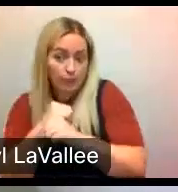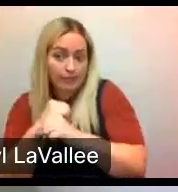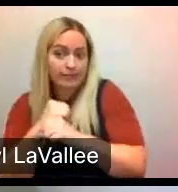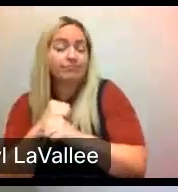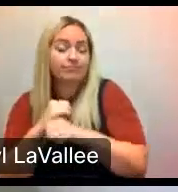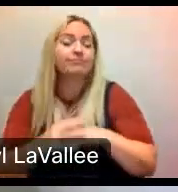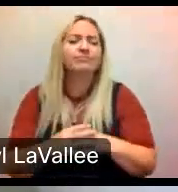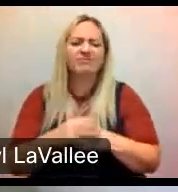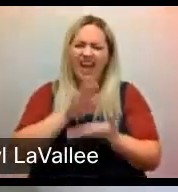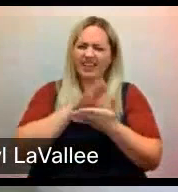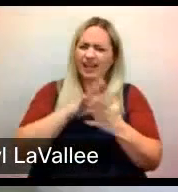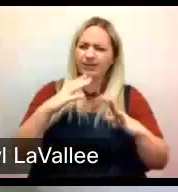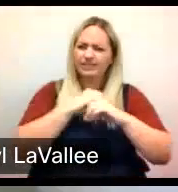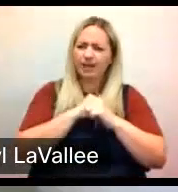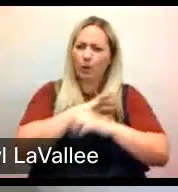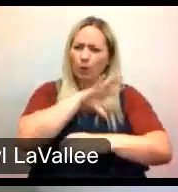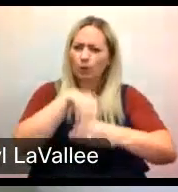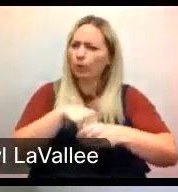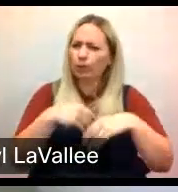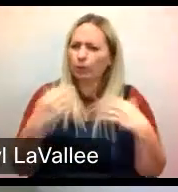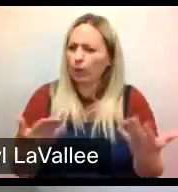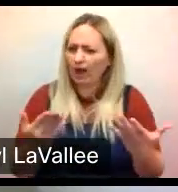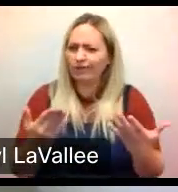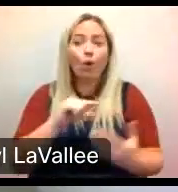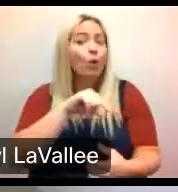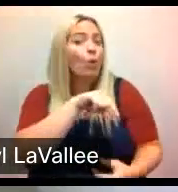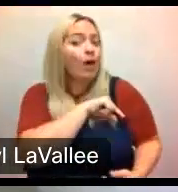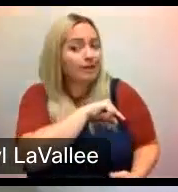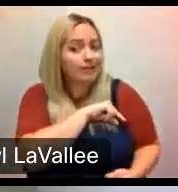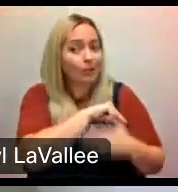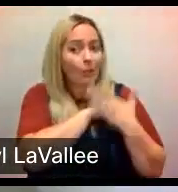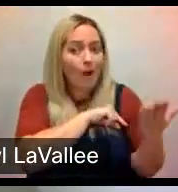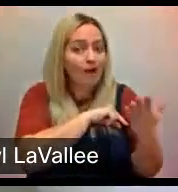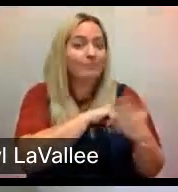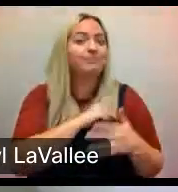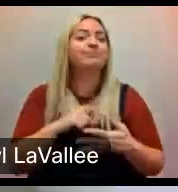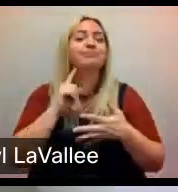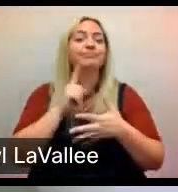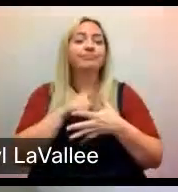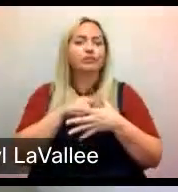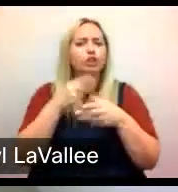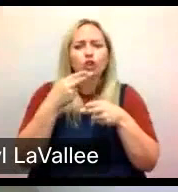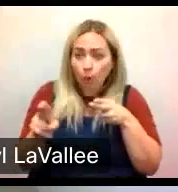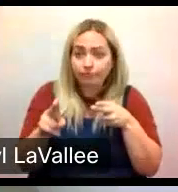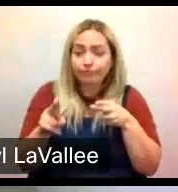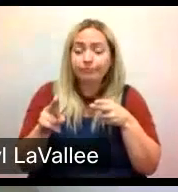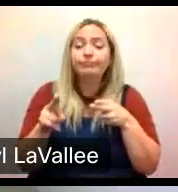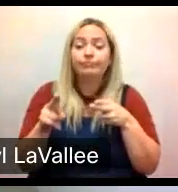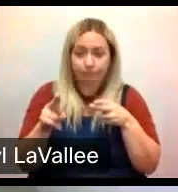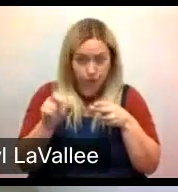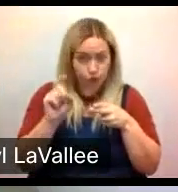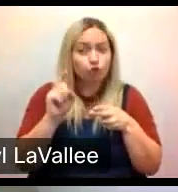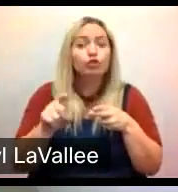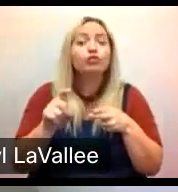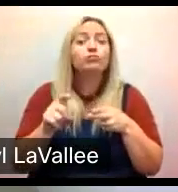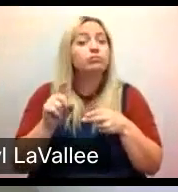what does an academic summary include, or what are the qualities? They should be short. A summary should be short.